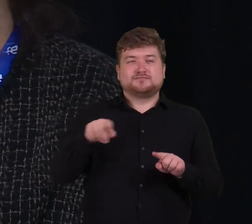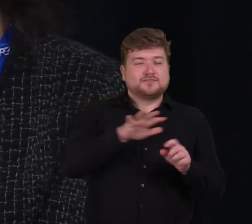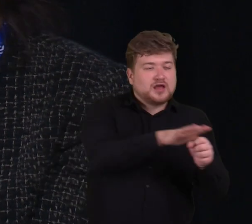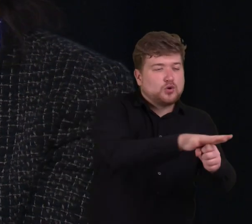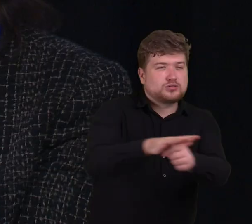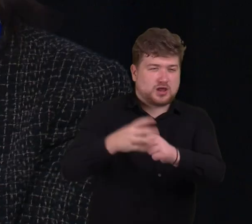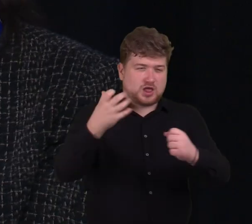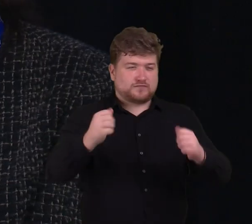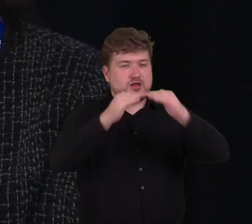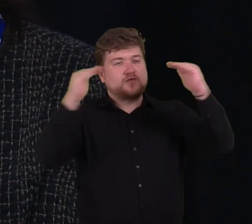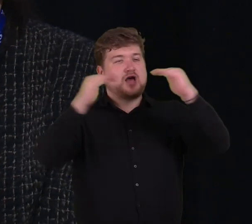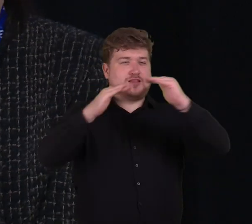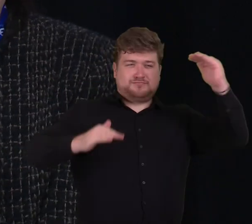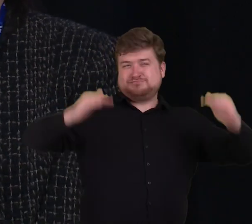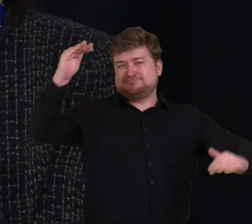are numerous, and maybe